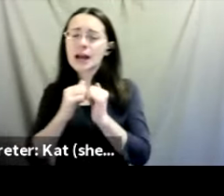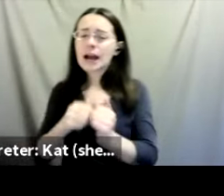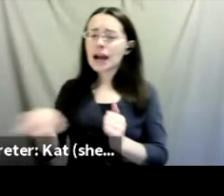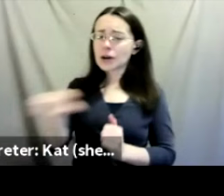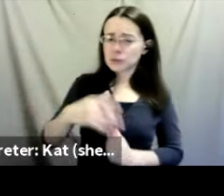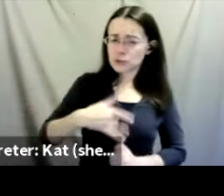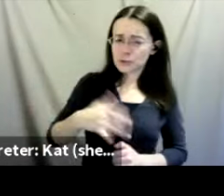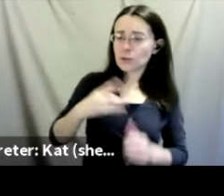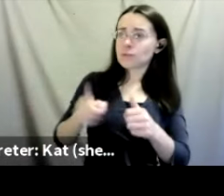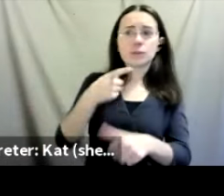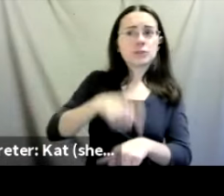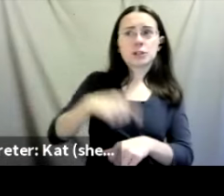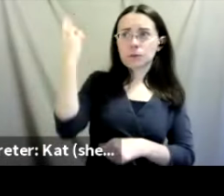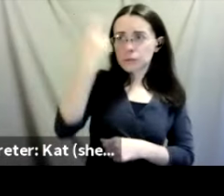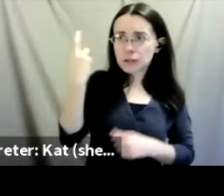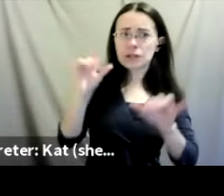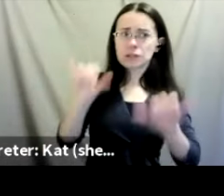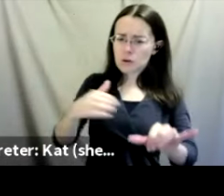impactful?